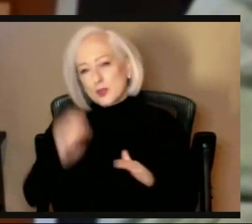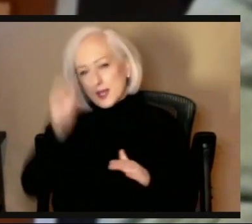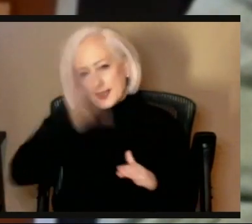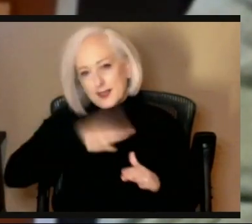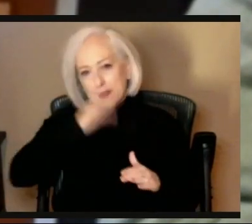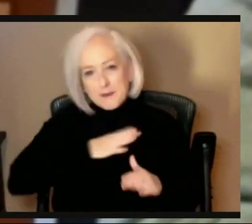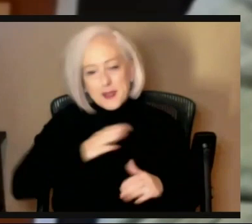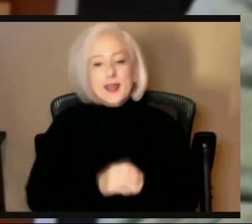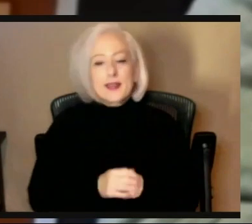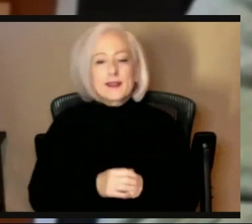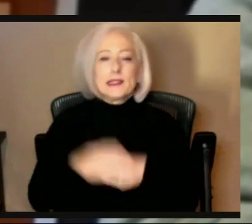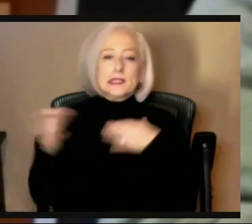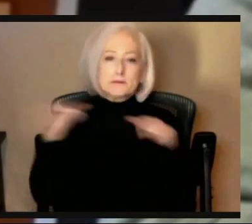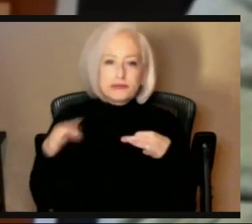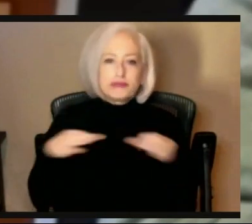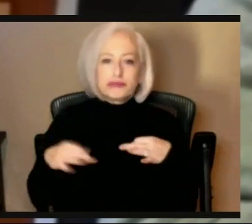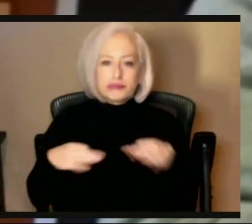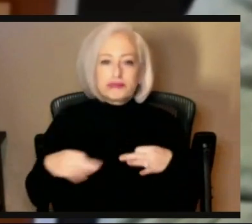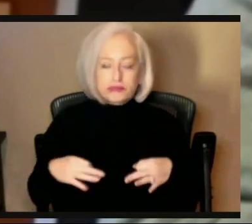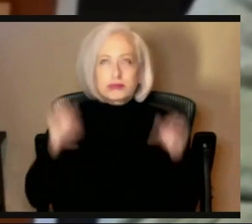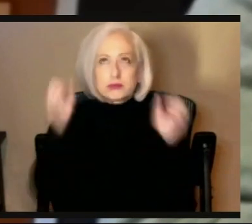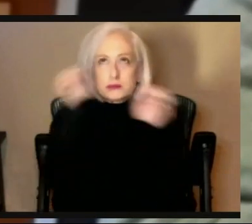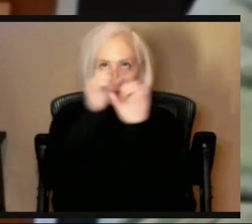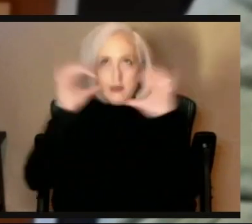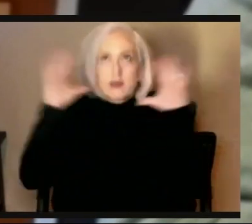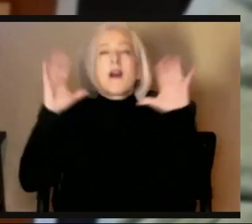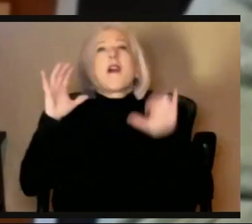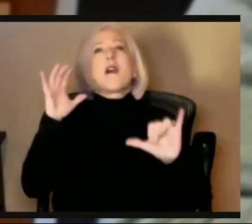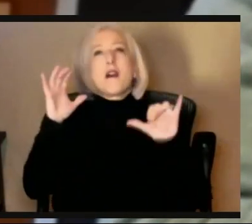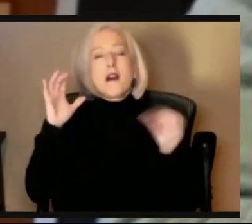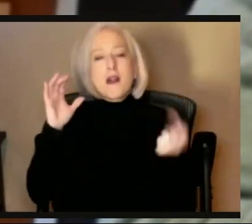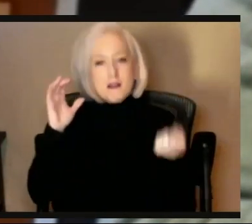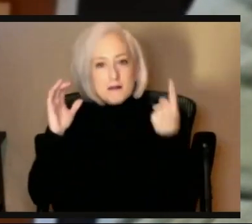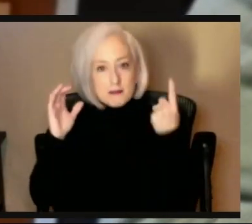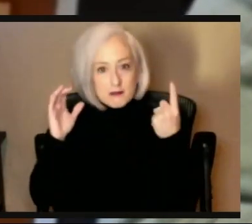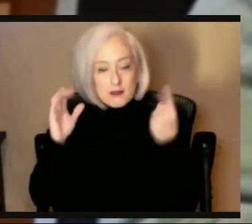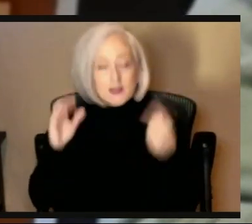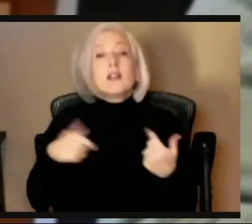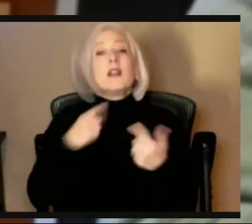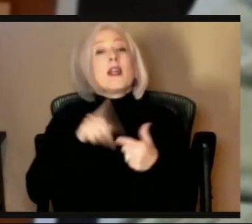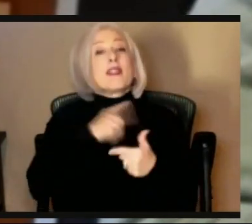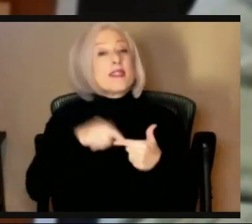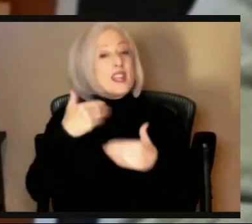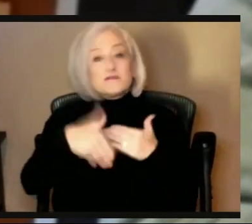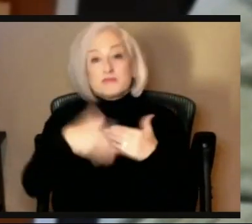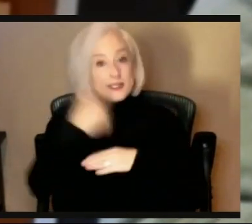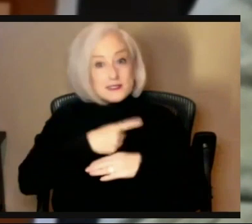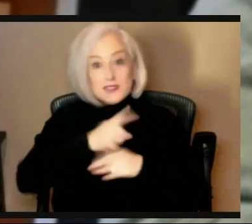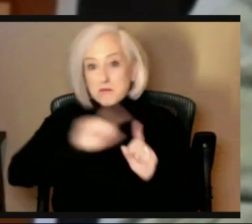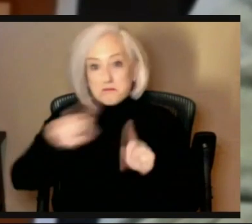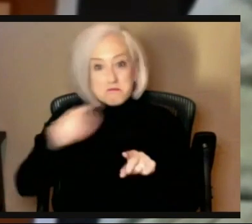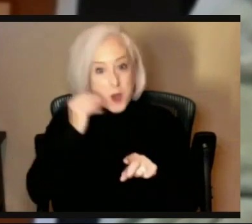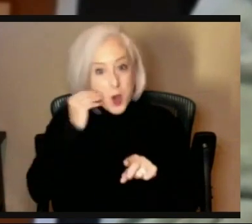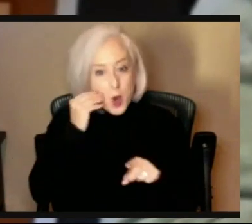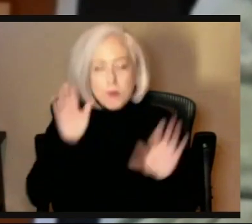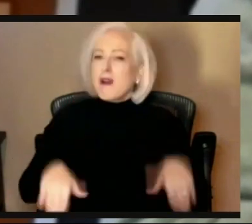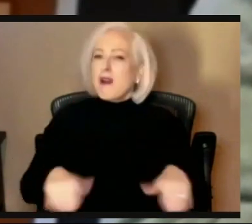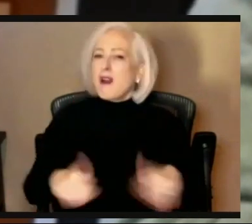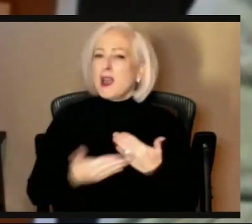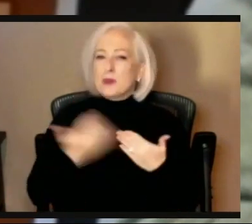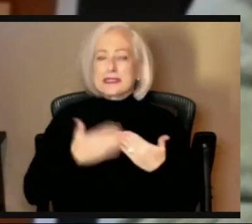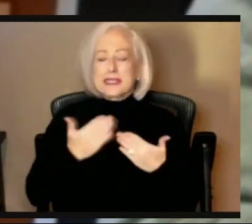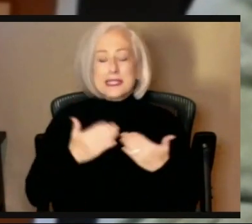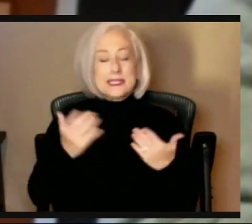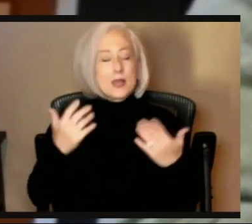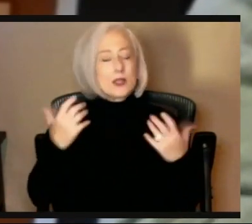they explained it to me, so even I understood it. And I went home the next day. It was so easy. It was just remarkable.